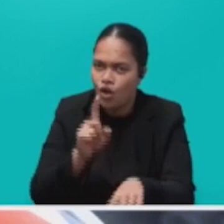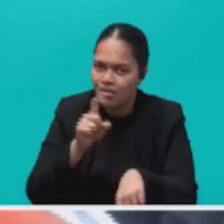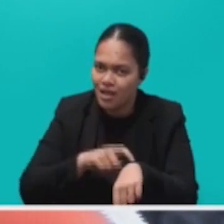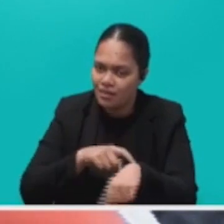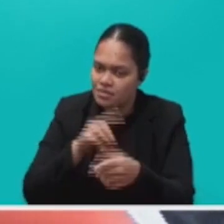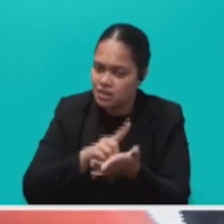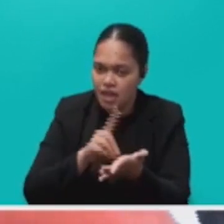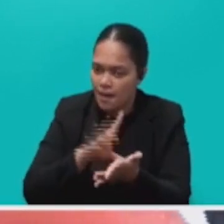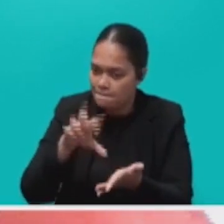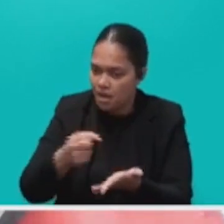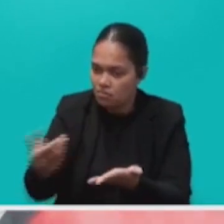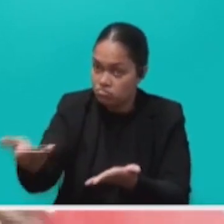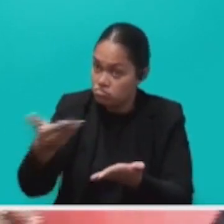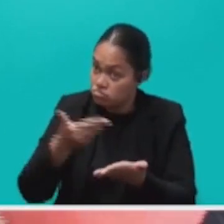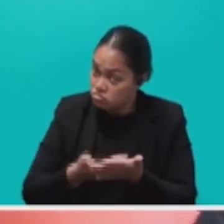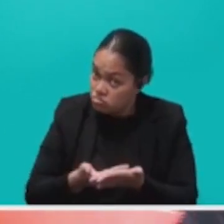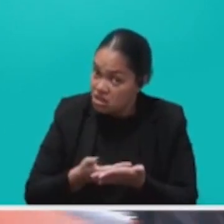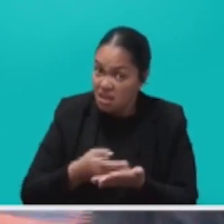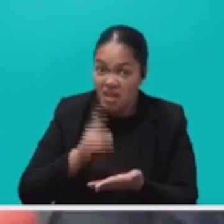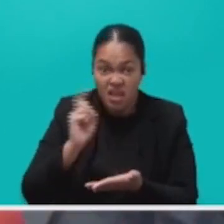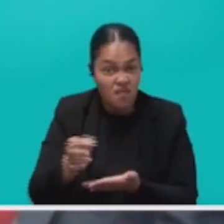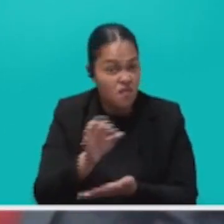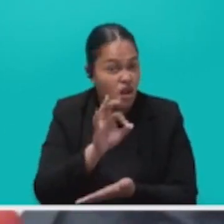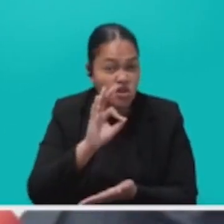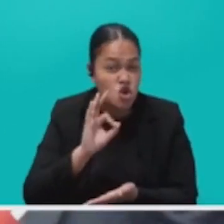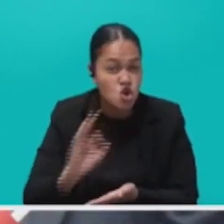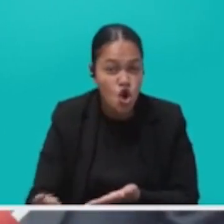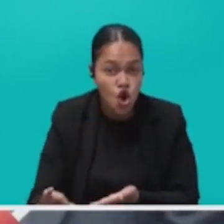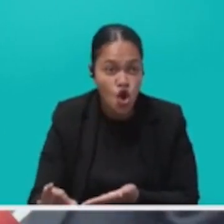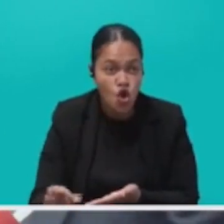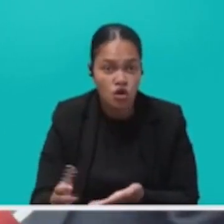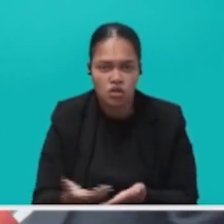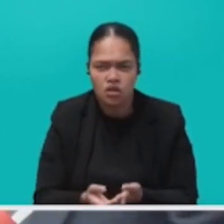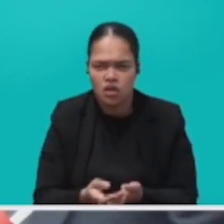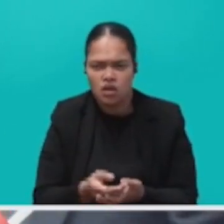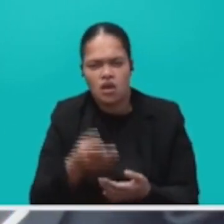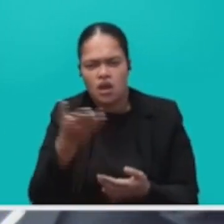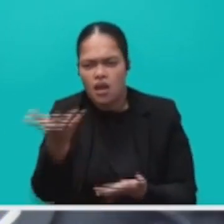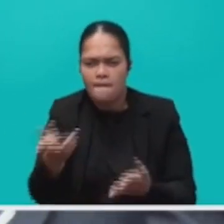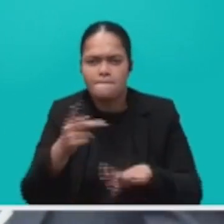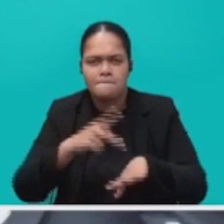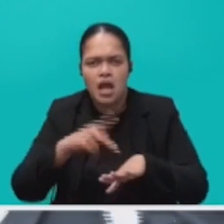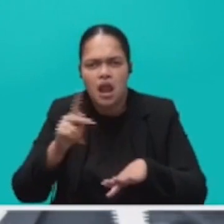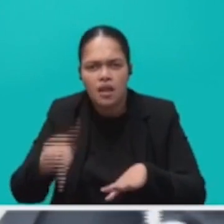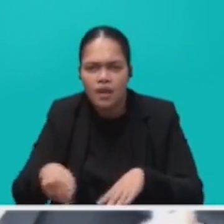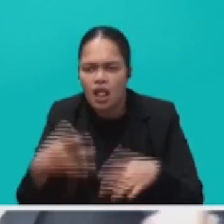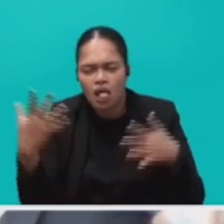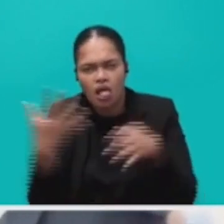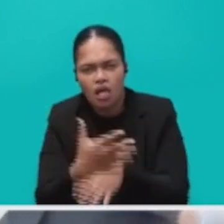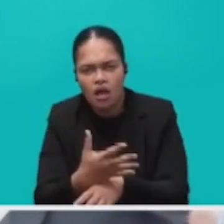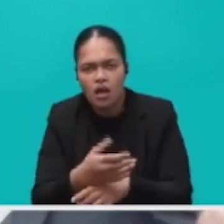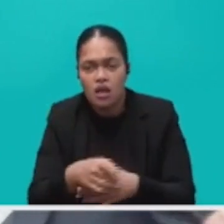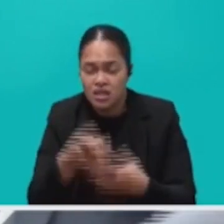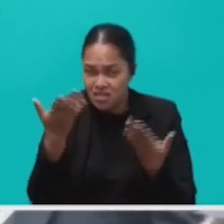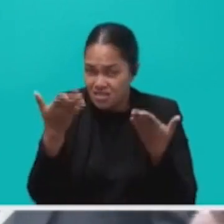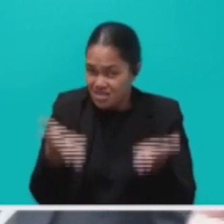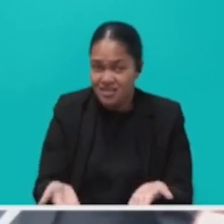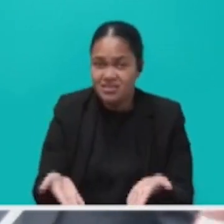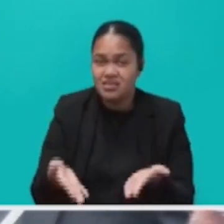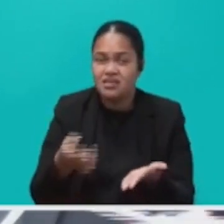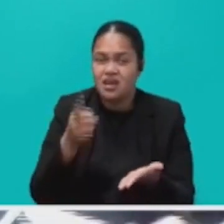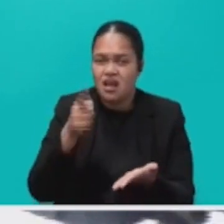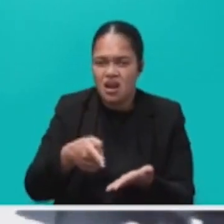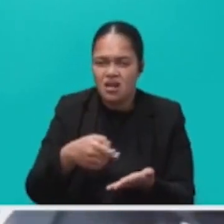scrutinized by the Auditor General, if it is not scrutinized by the Parliament. How can it? This was